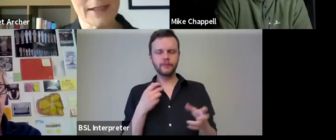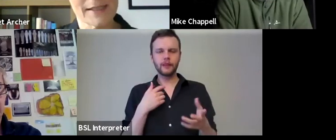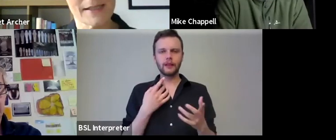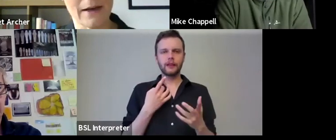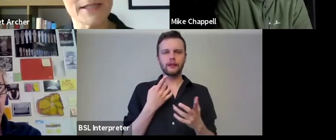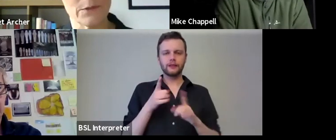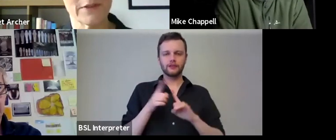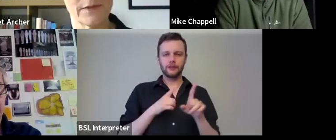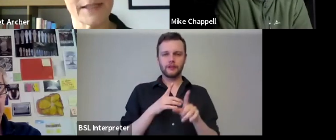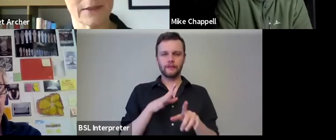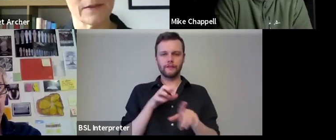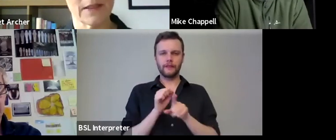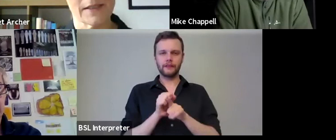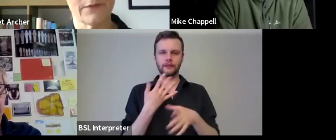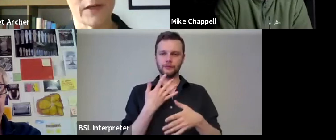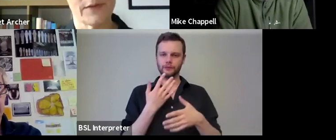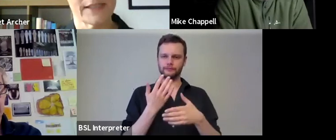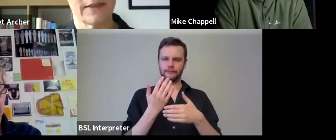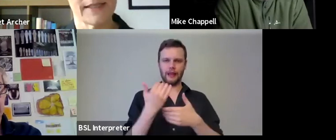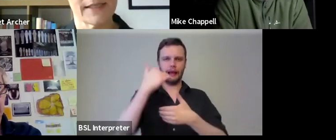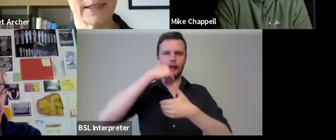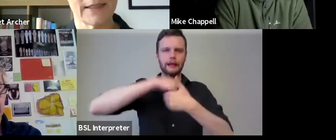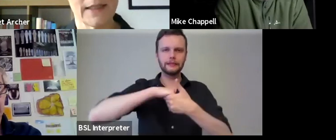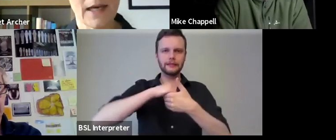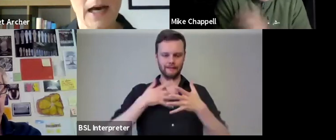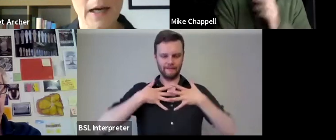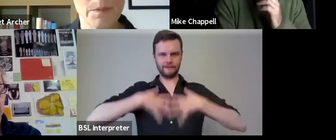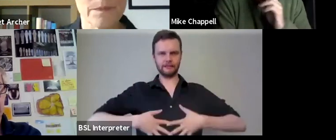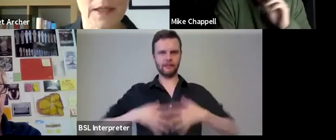almost get inside of a physical entity.